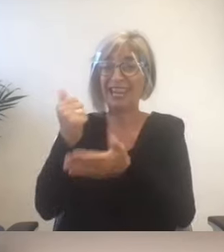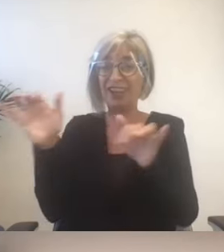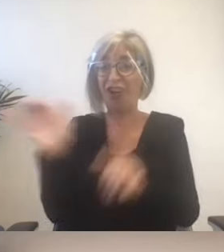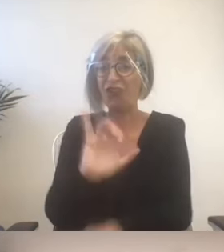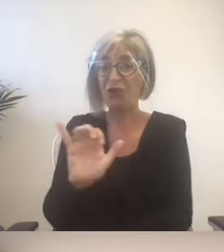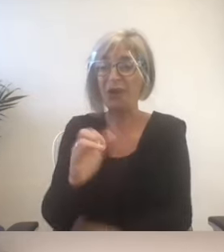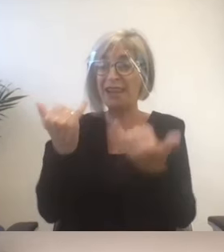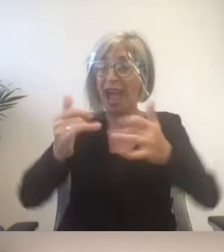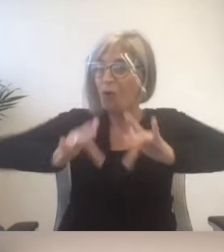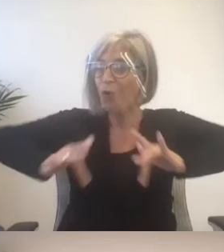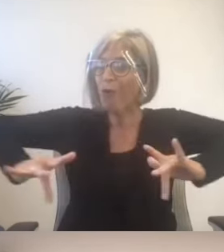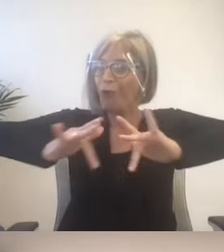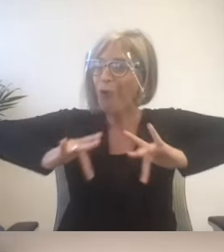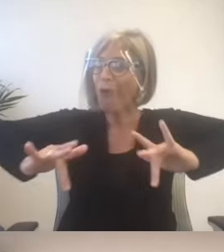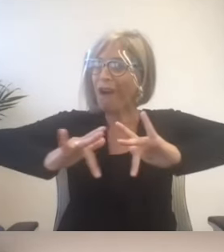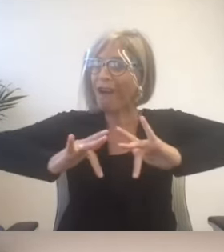And let's make a recording.